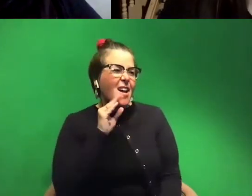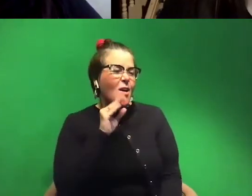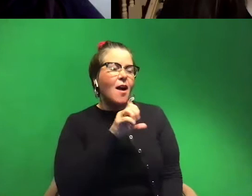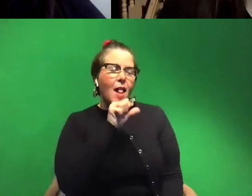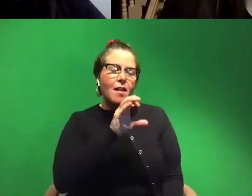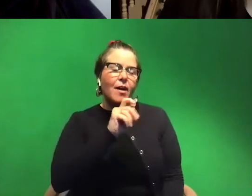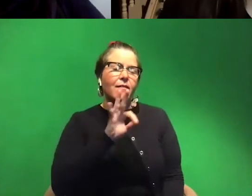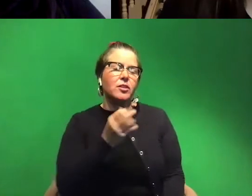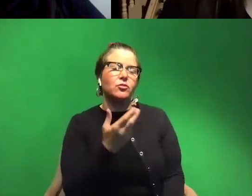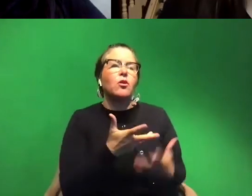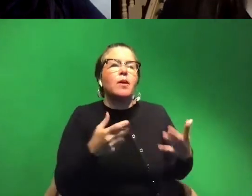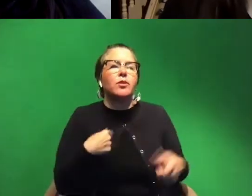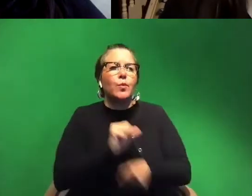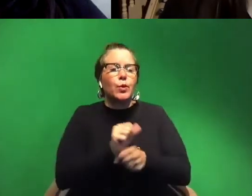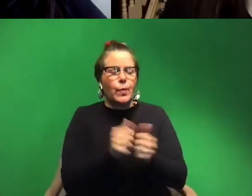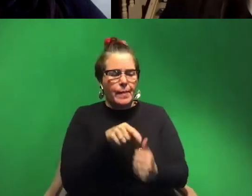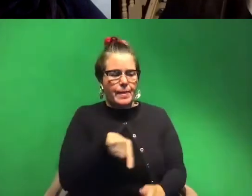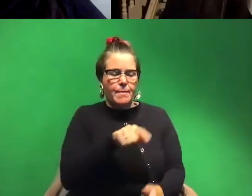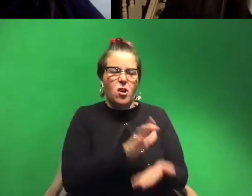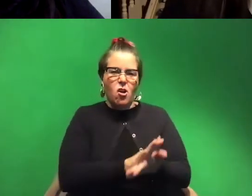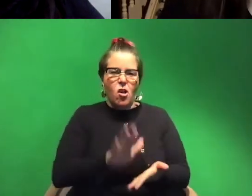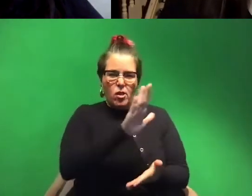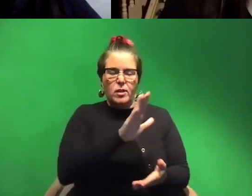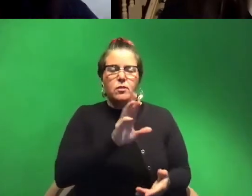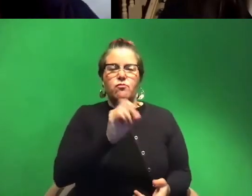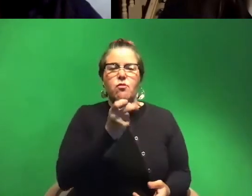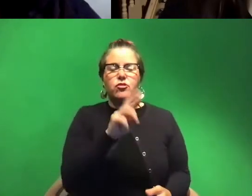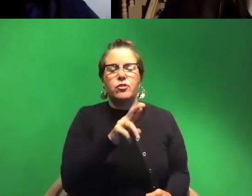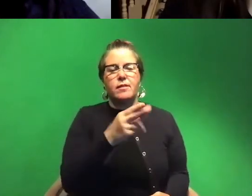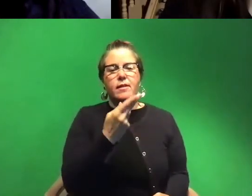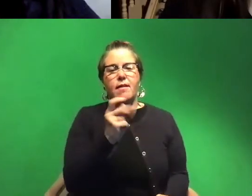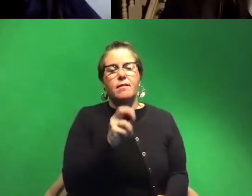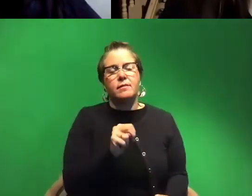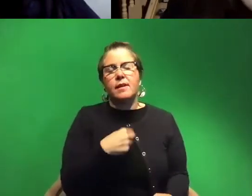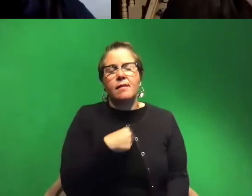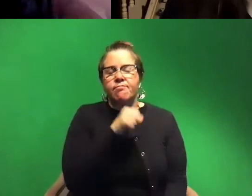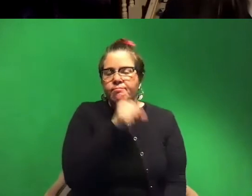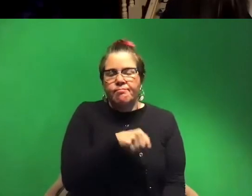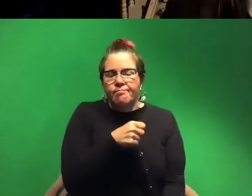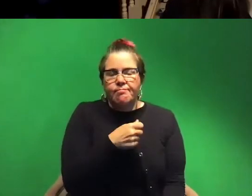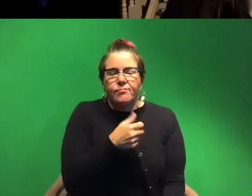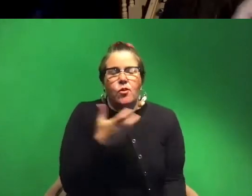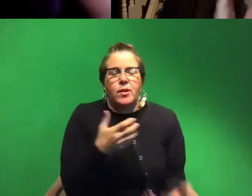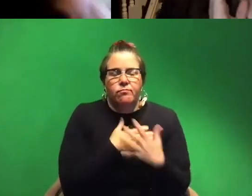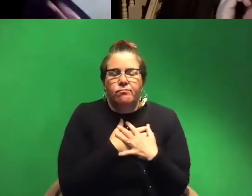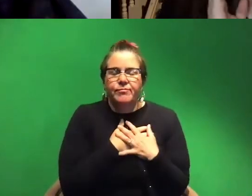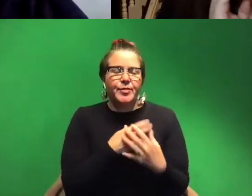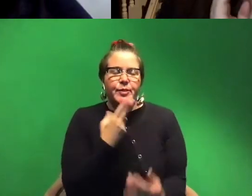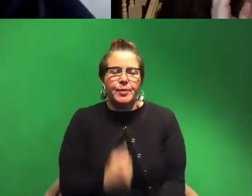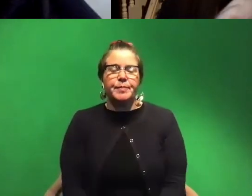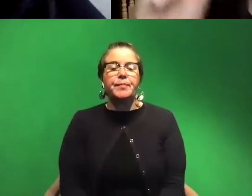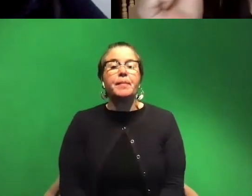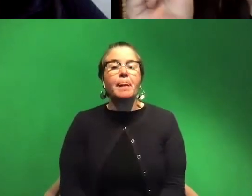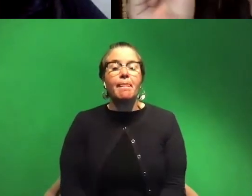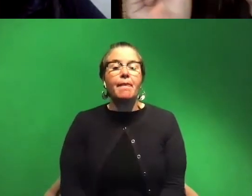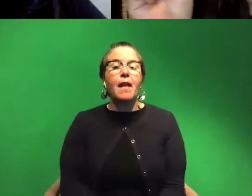worked with cuttlefish in college with Roger Hanlon, and I just love them so much. They're so cute. And then the